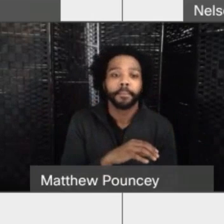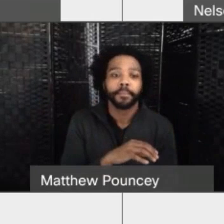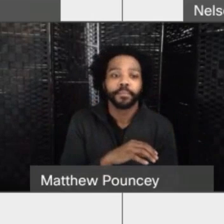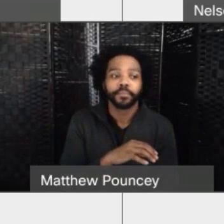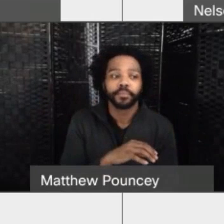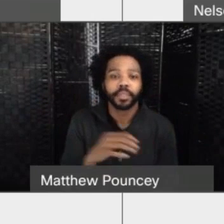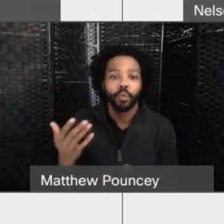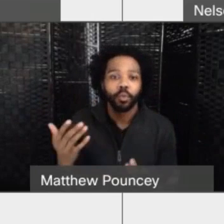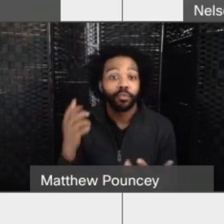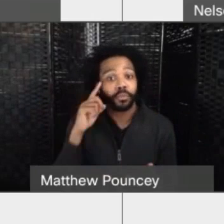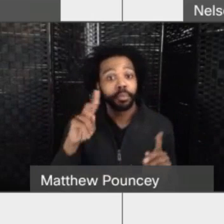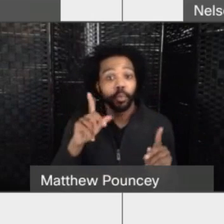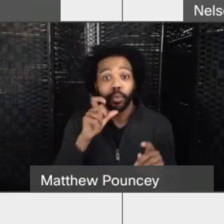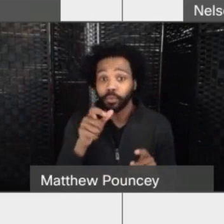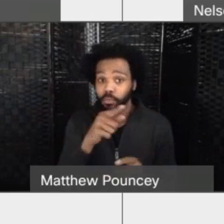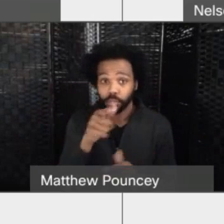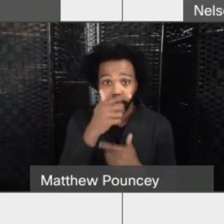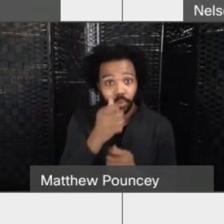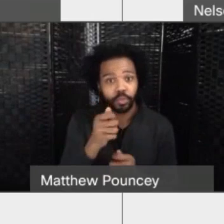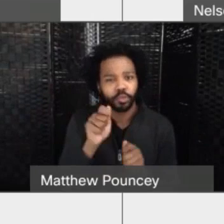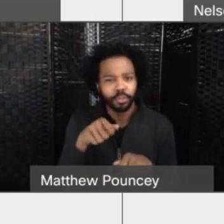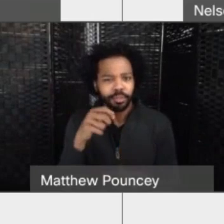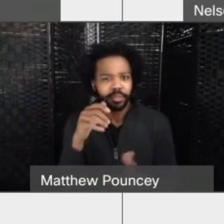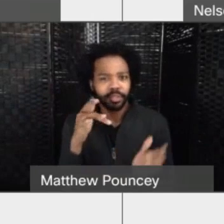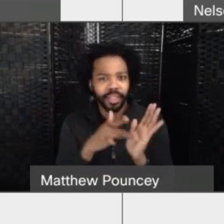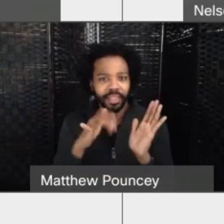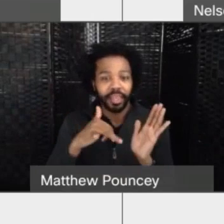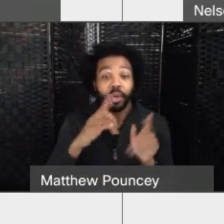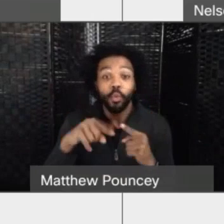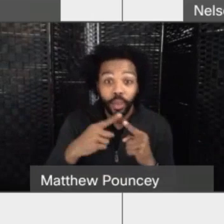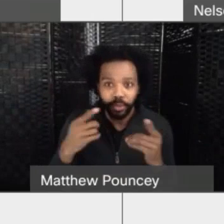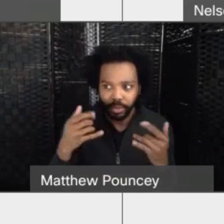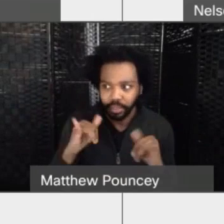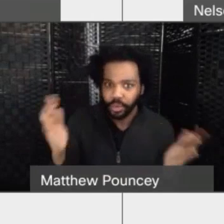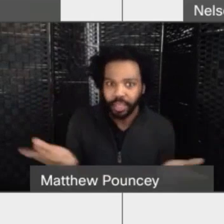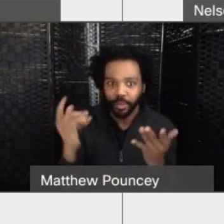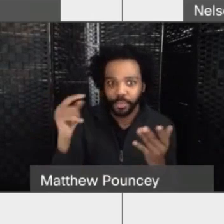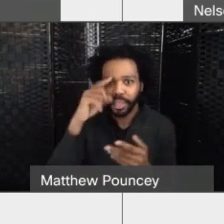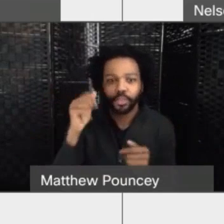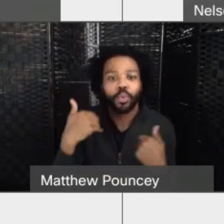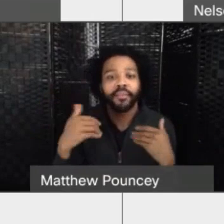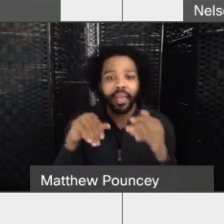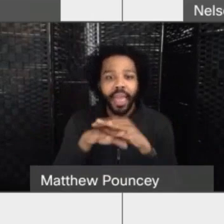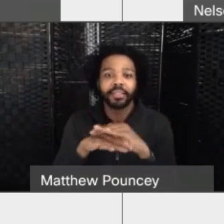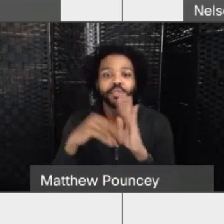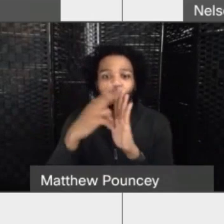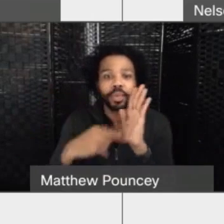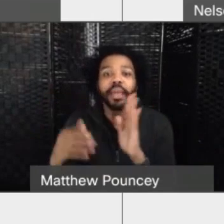so for people who are interested, you should click on that while you are still in this, because then you'll have access to read it